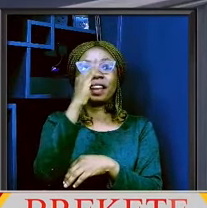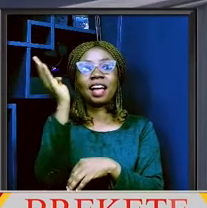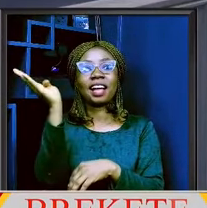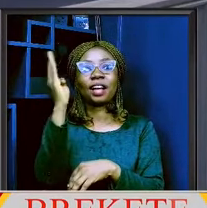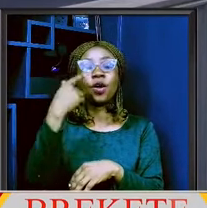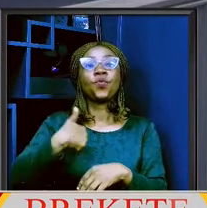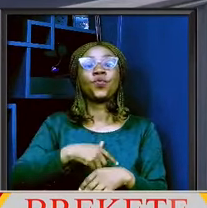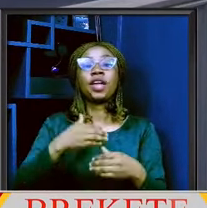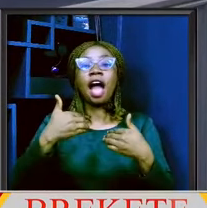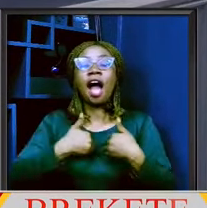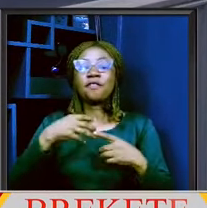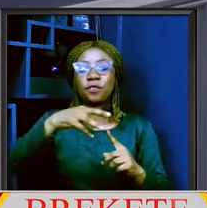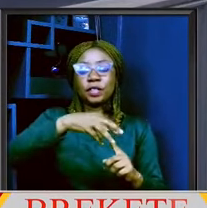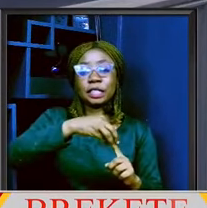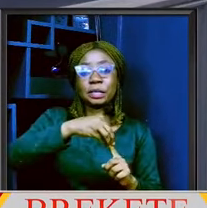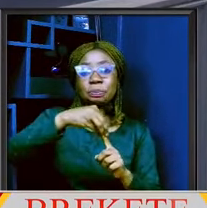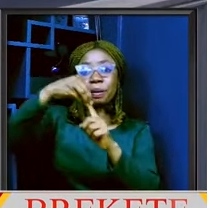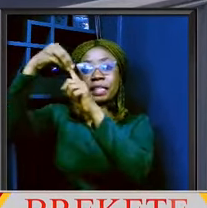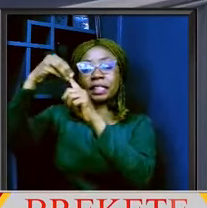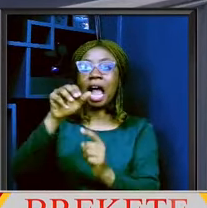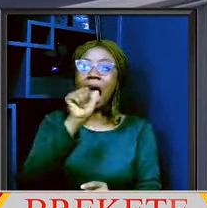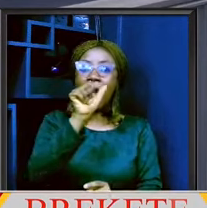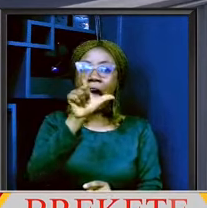special album.